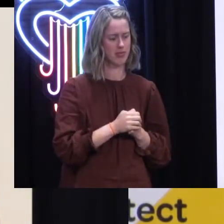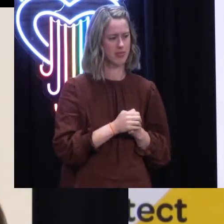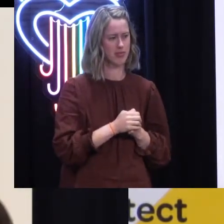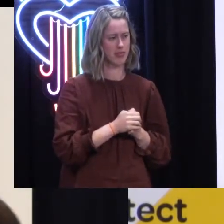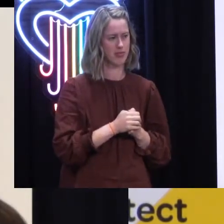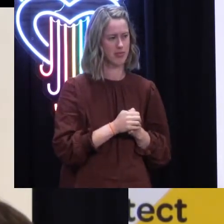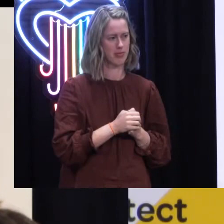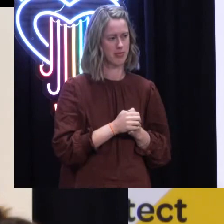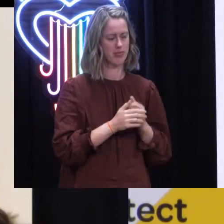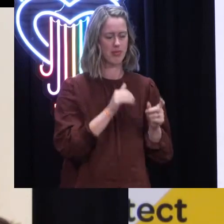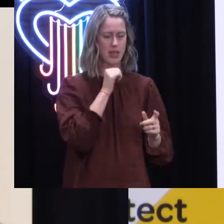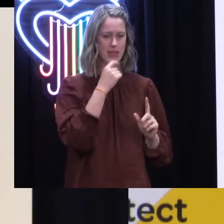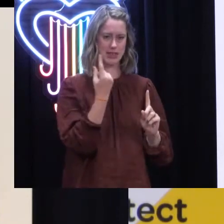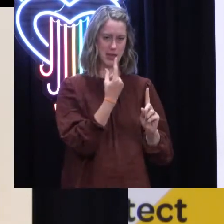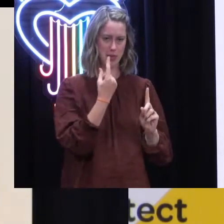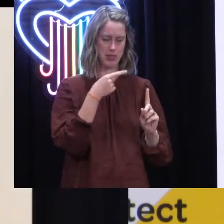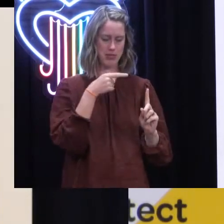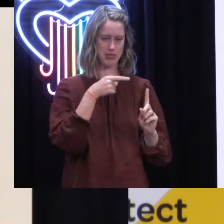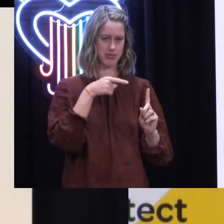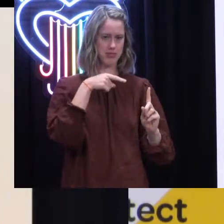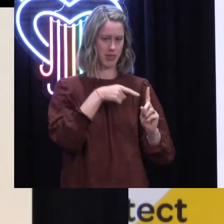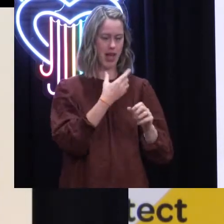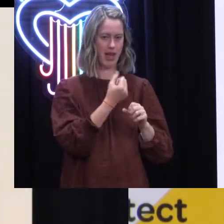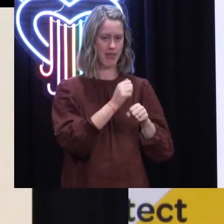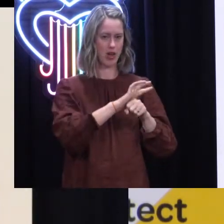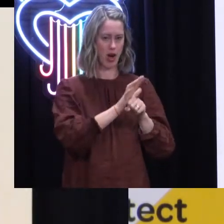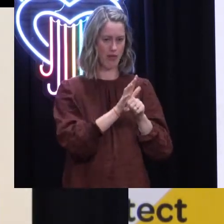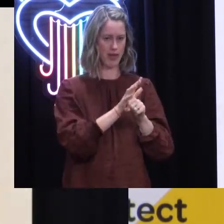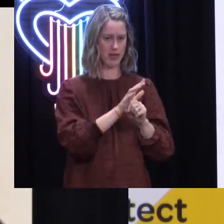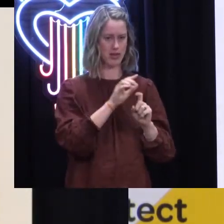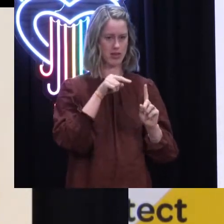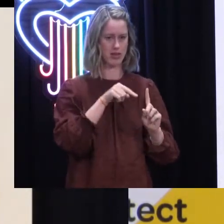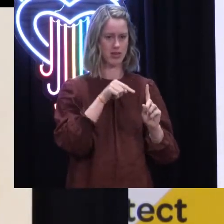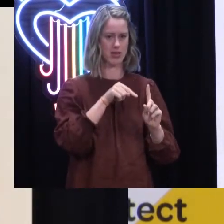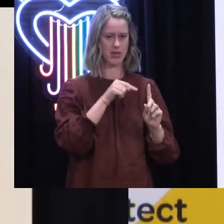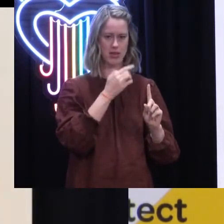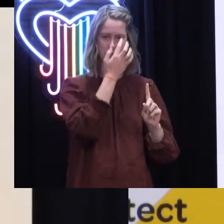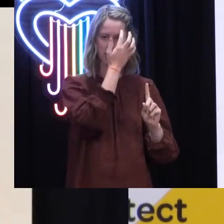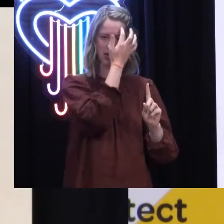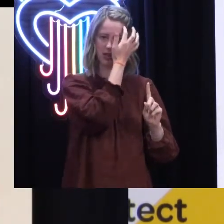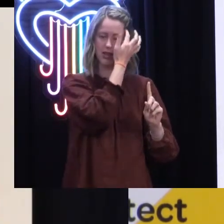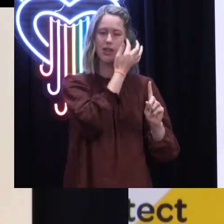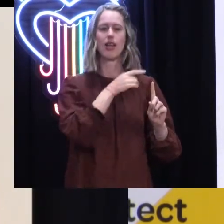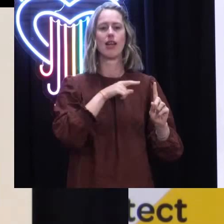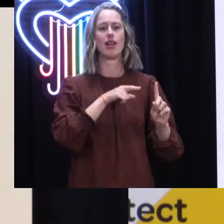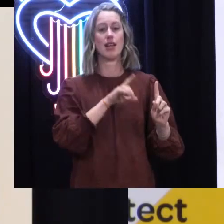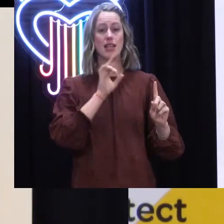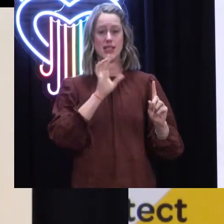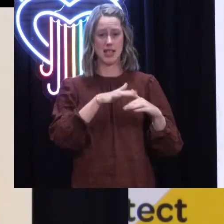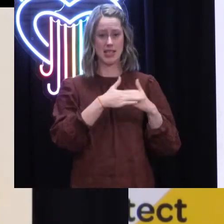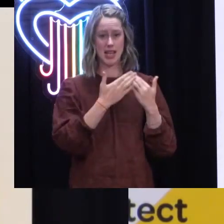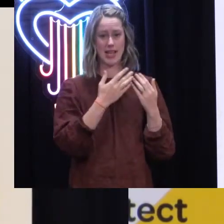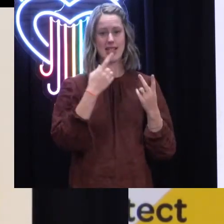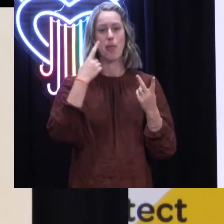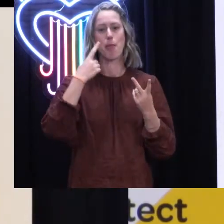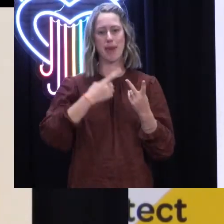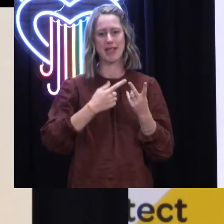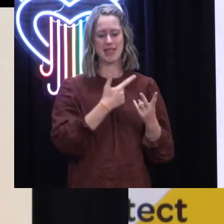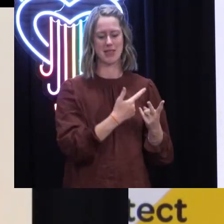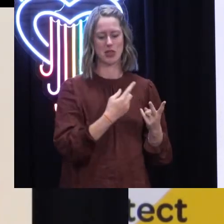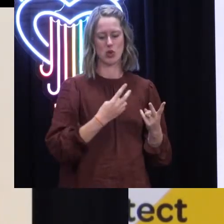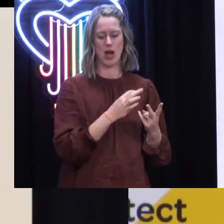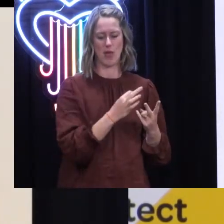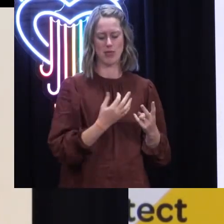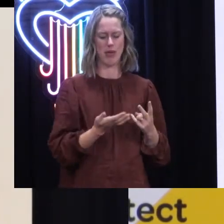who is a case is, and has been for well over a year, 10 days and 72 hours. In fact, initially